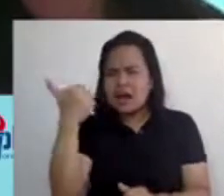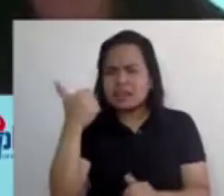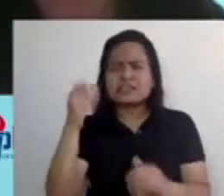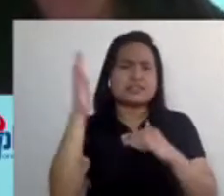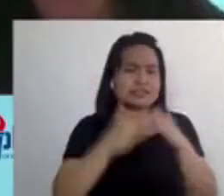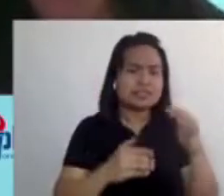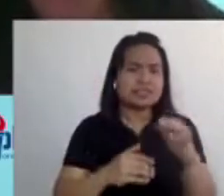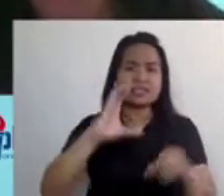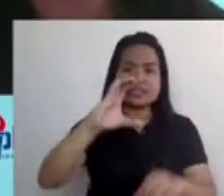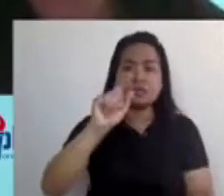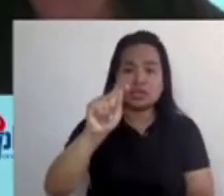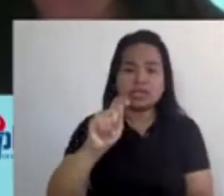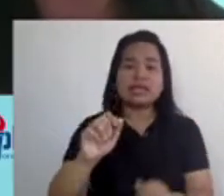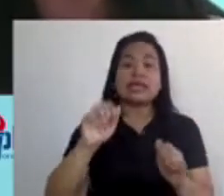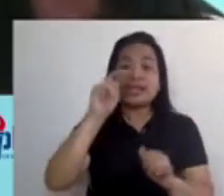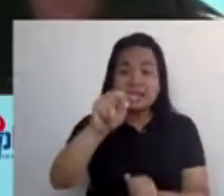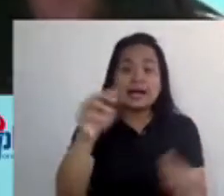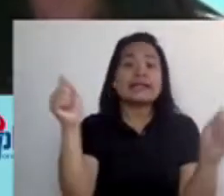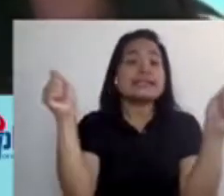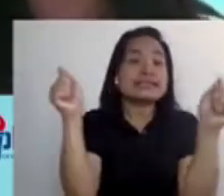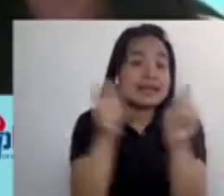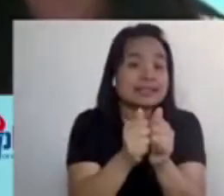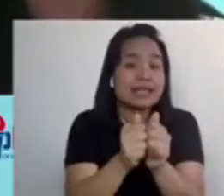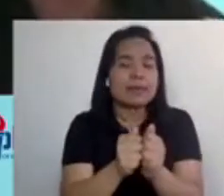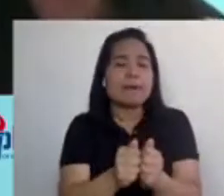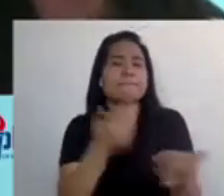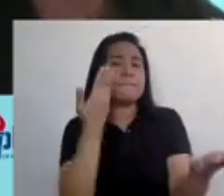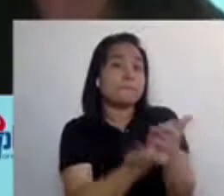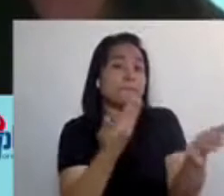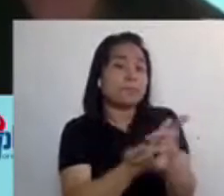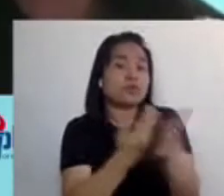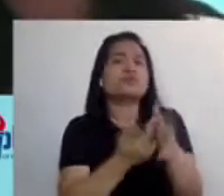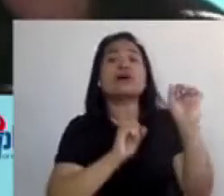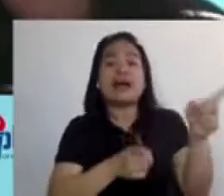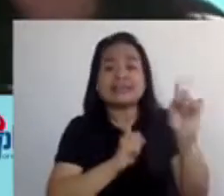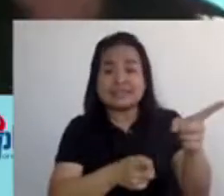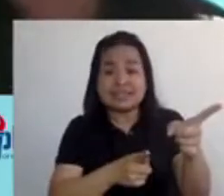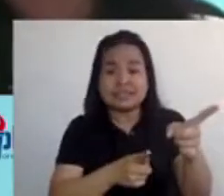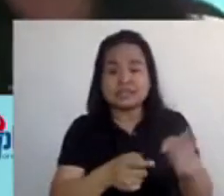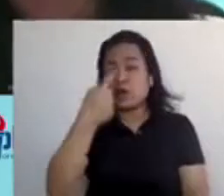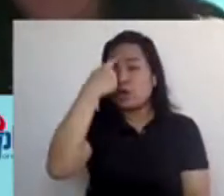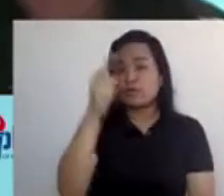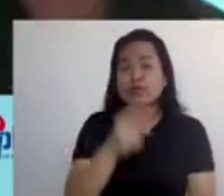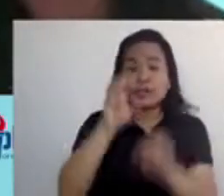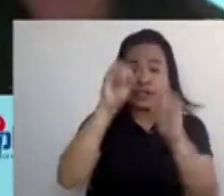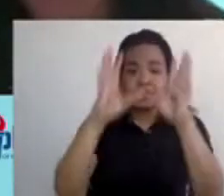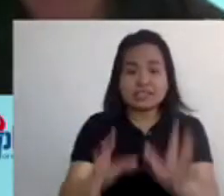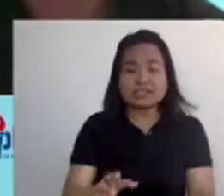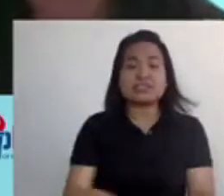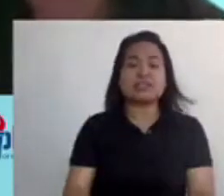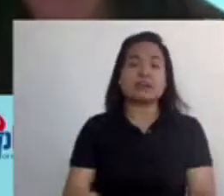this with a proof of attendance of your colleagues. So sa ating mga teacher broadcasters, yung ating mga COIs po